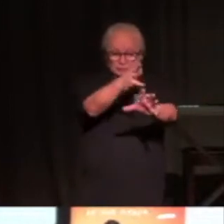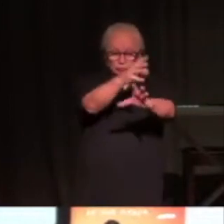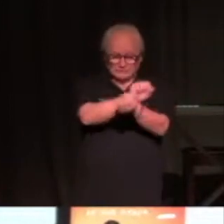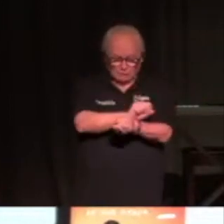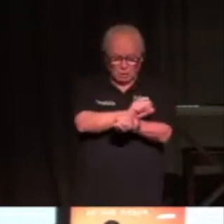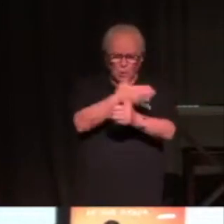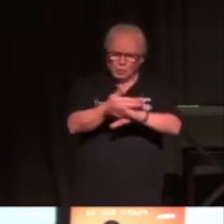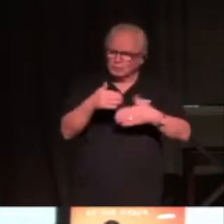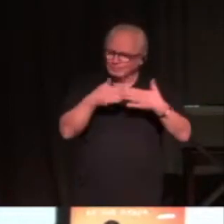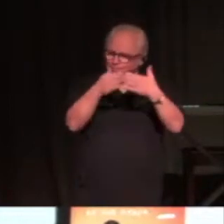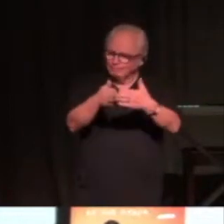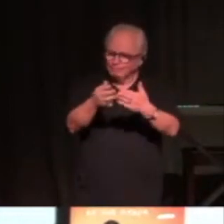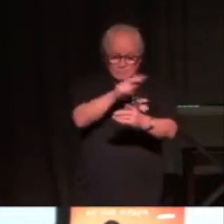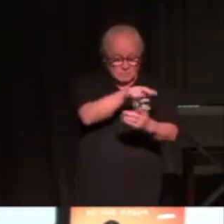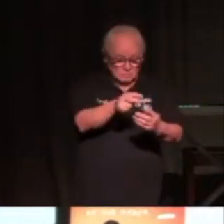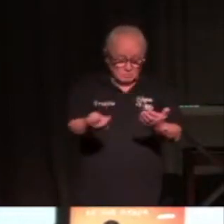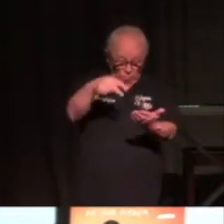and he's bound for Rome.